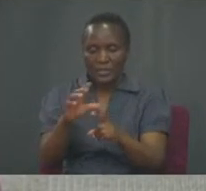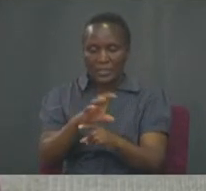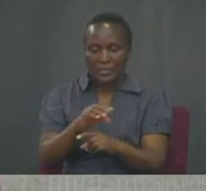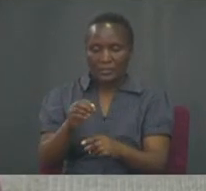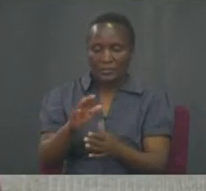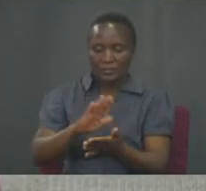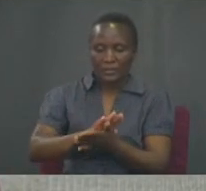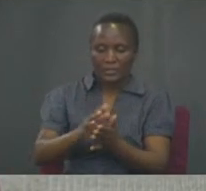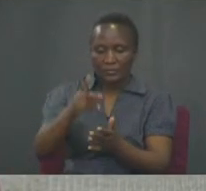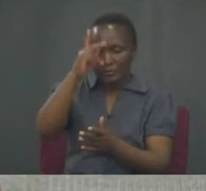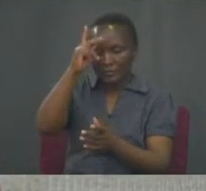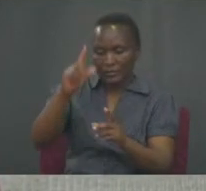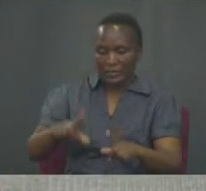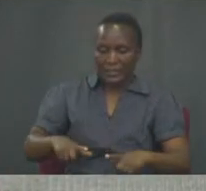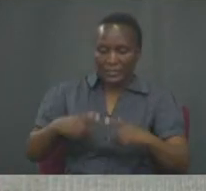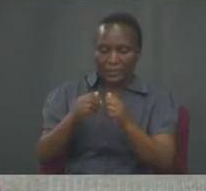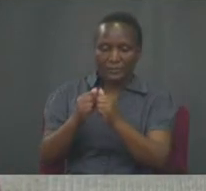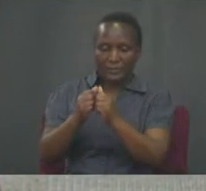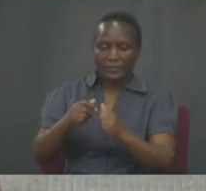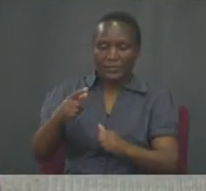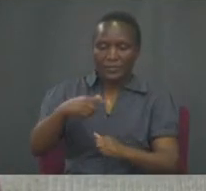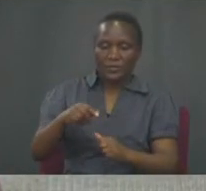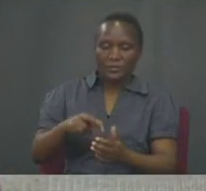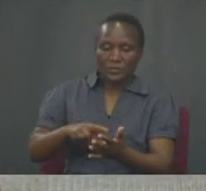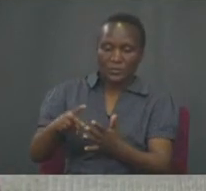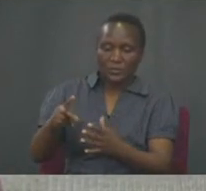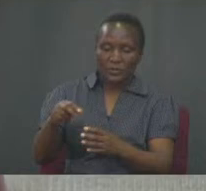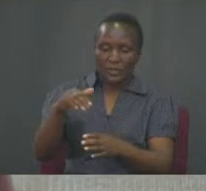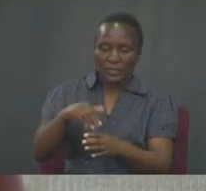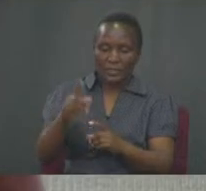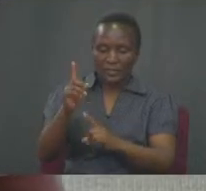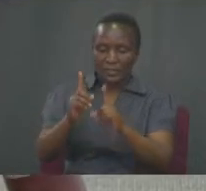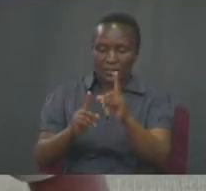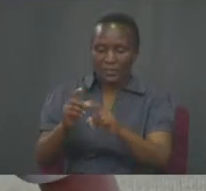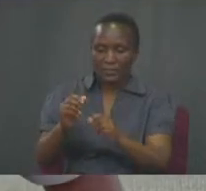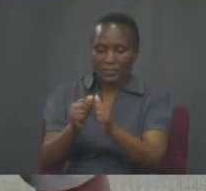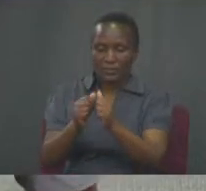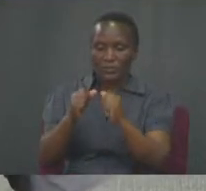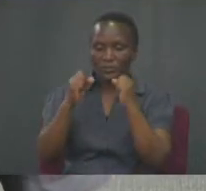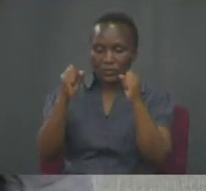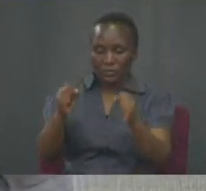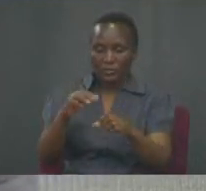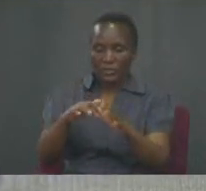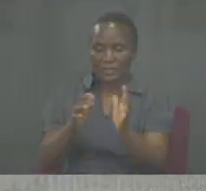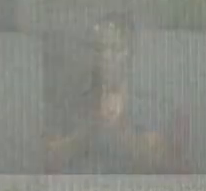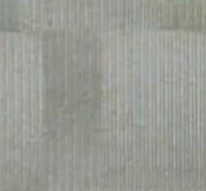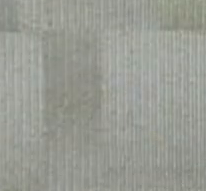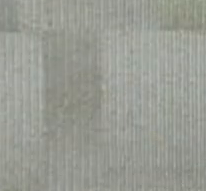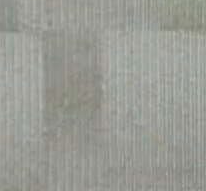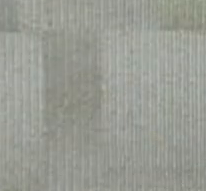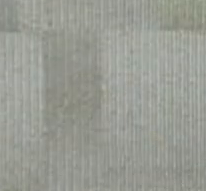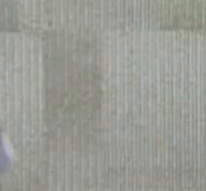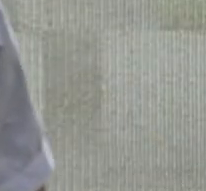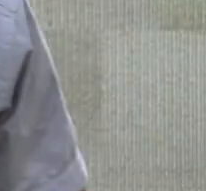so that, Father, we'll walk in this journey with confidence. In Jesus' name we pray. Amen.